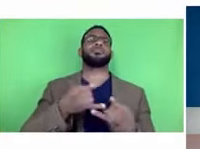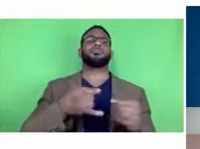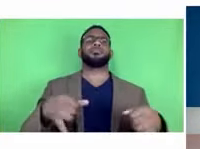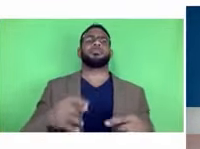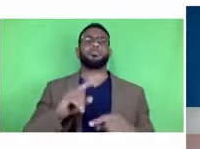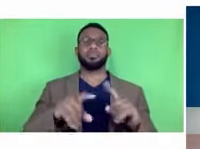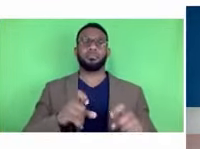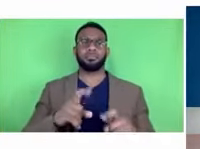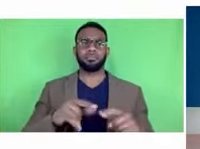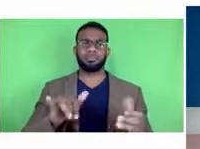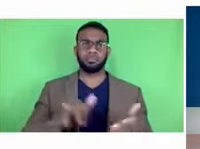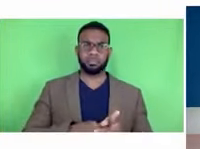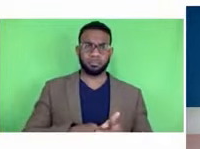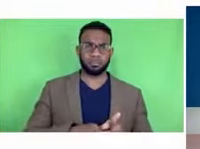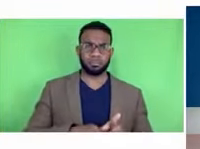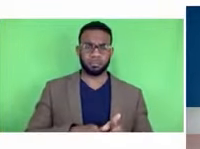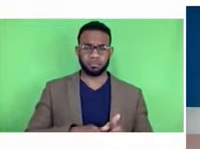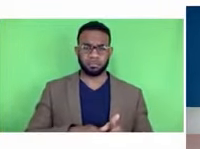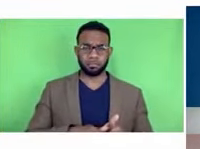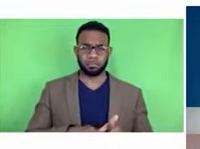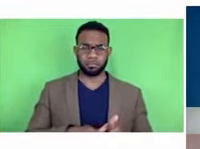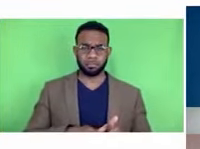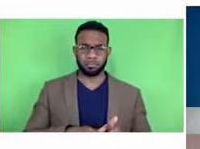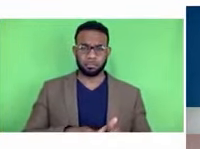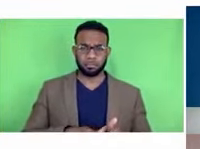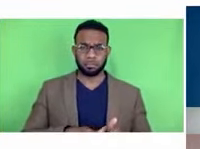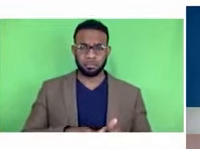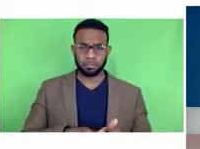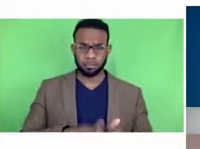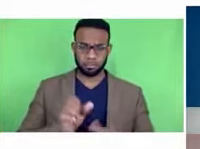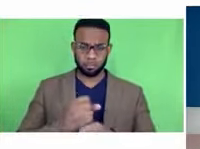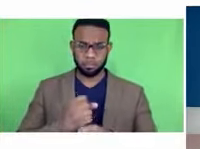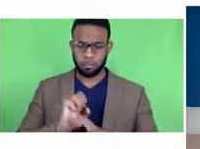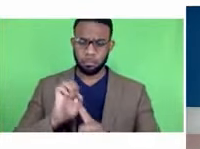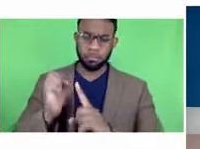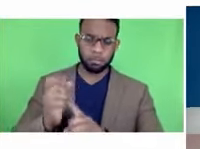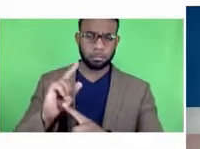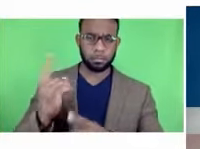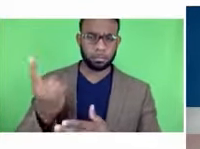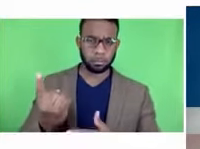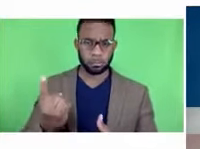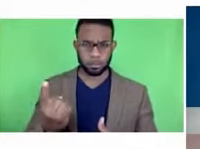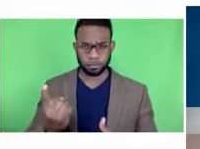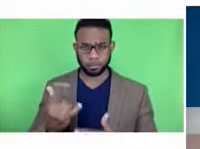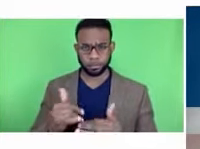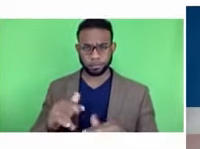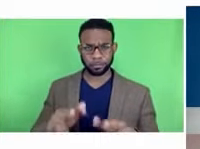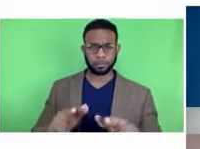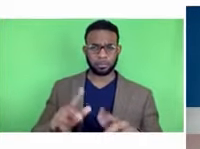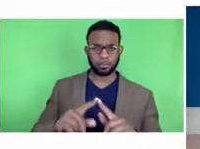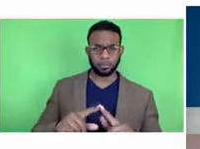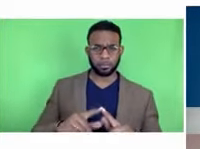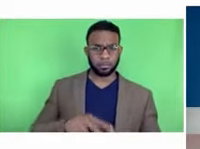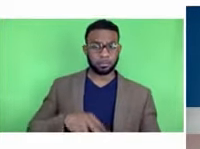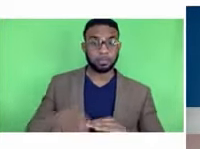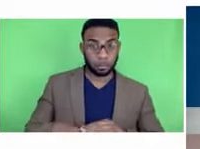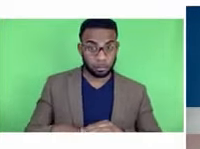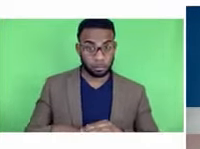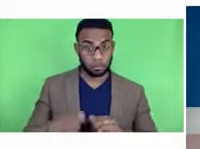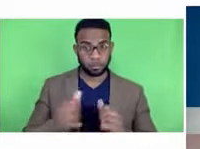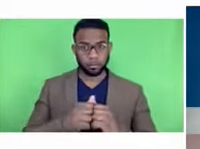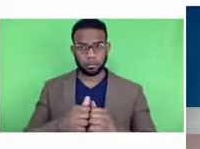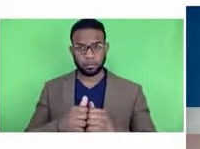and things like that create an environment where someone may be apprehensive to jump in with